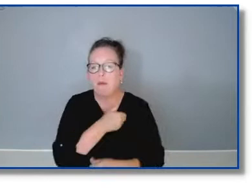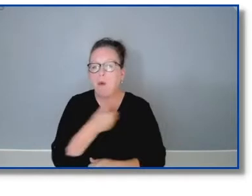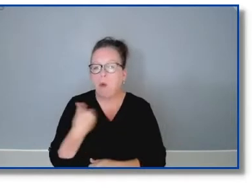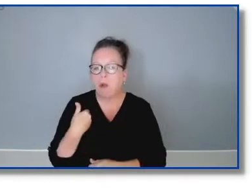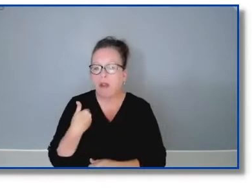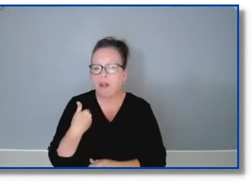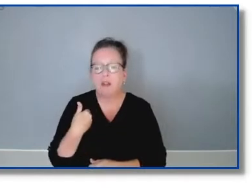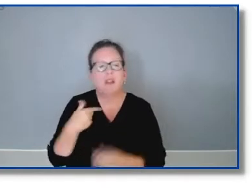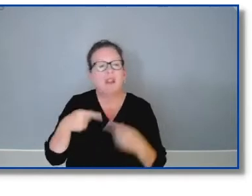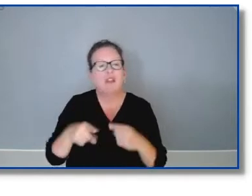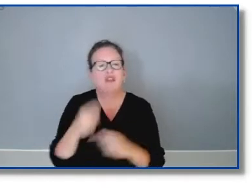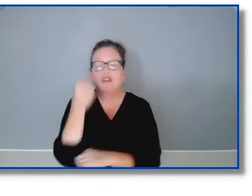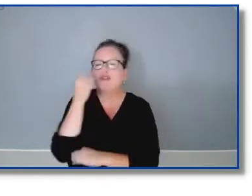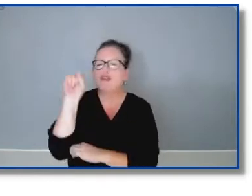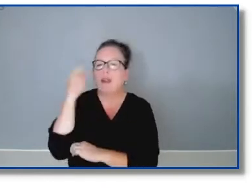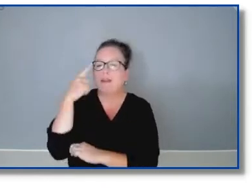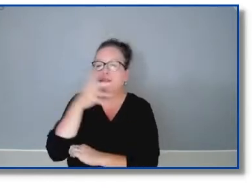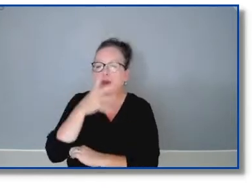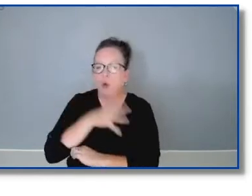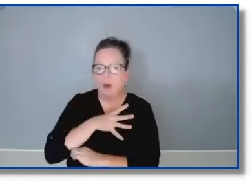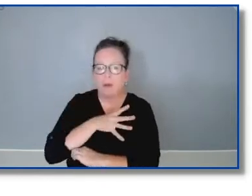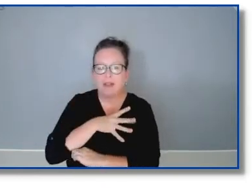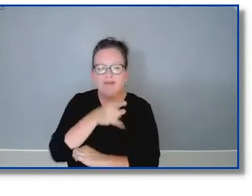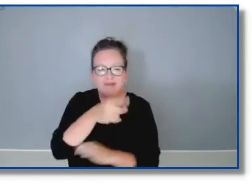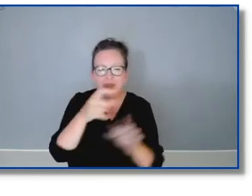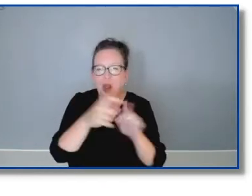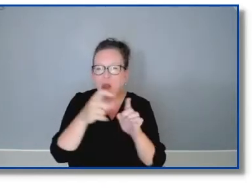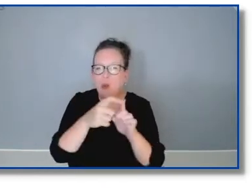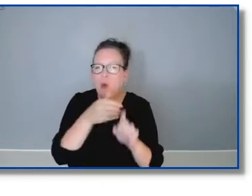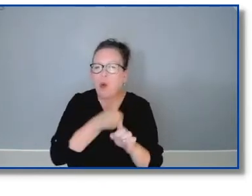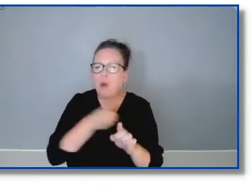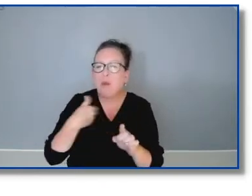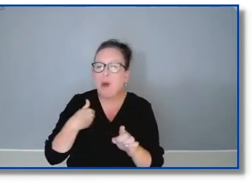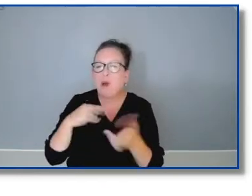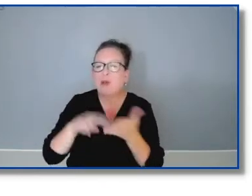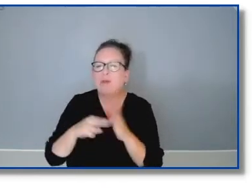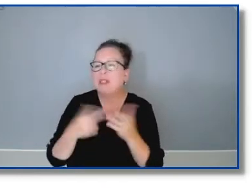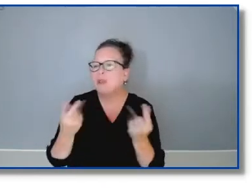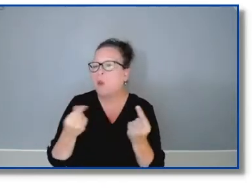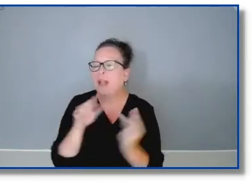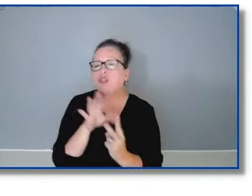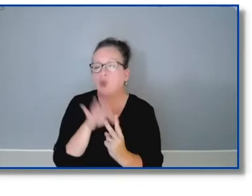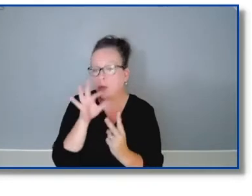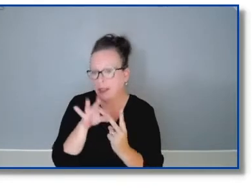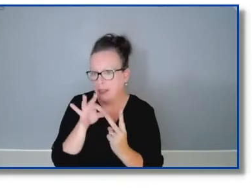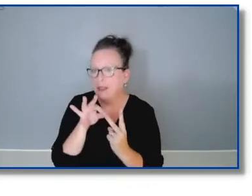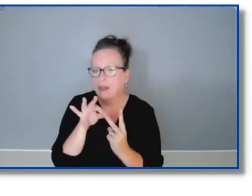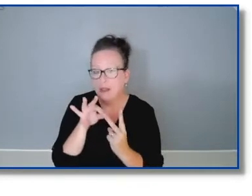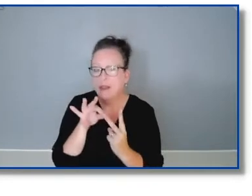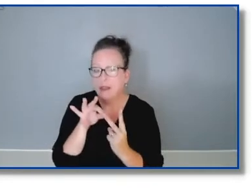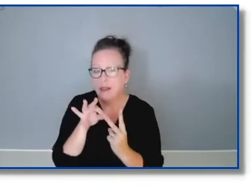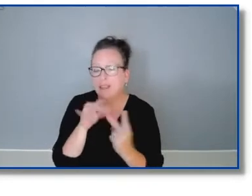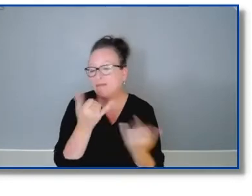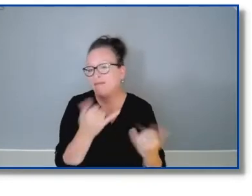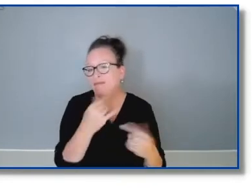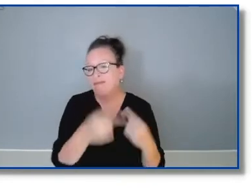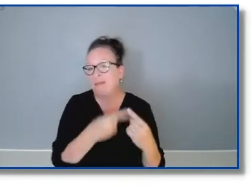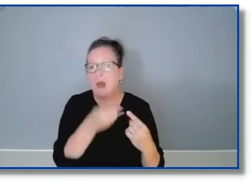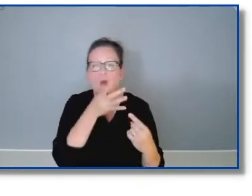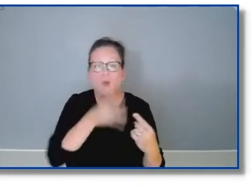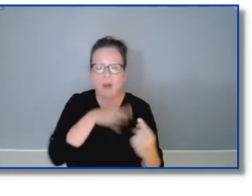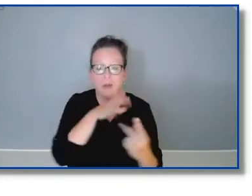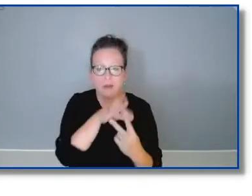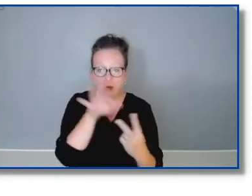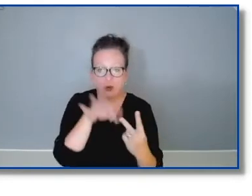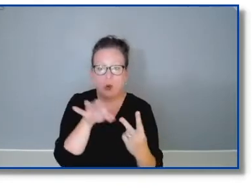the word wybór, which in Polish means choice. It's about choice that women have and